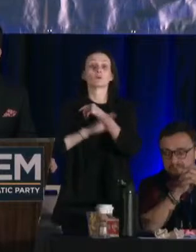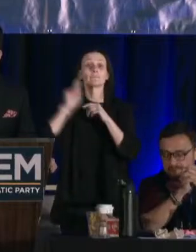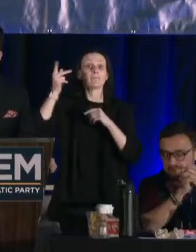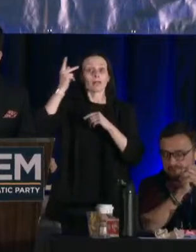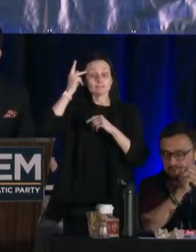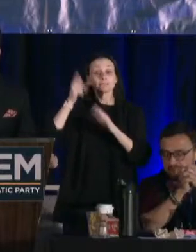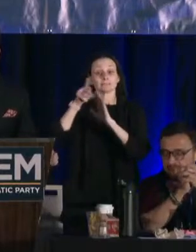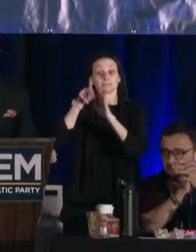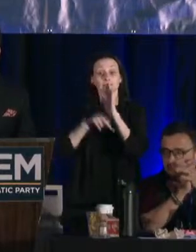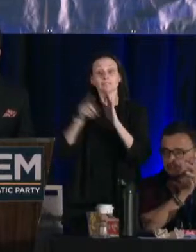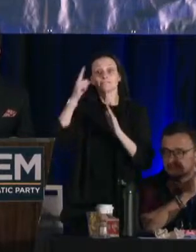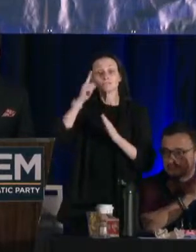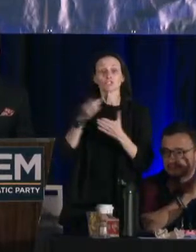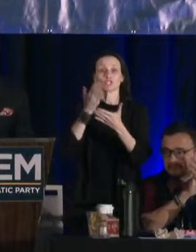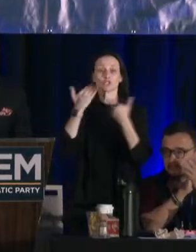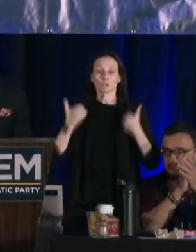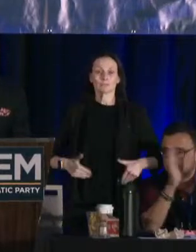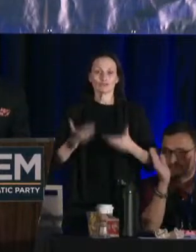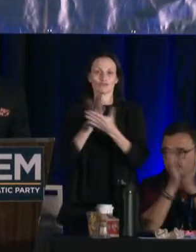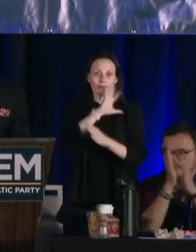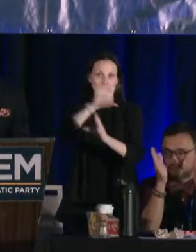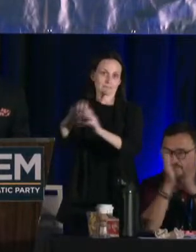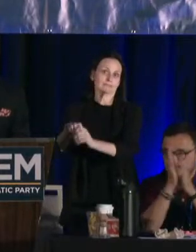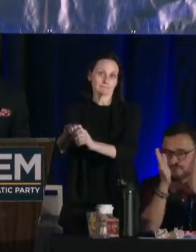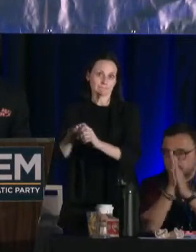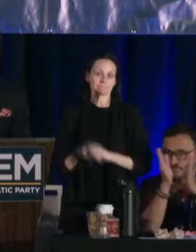in diplomacy and human rights.